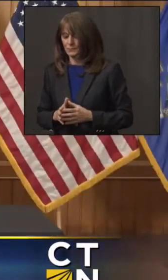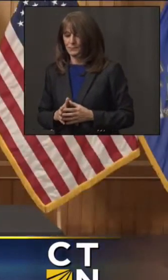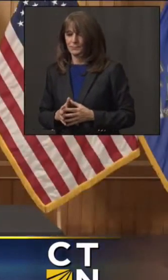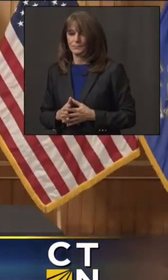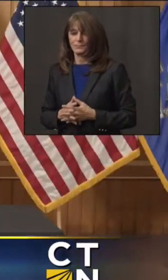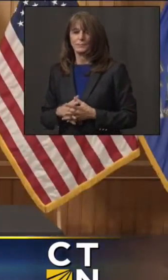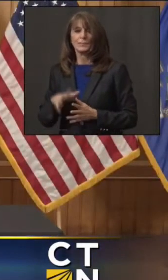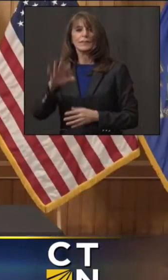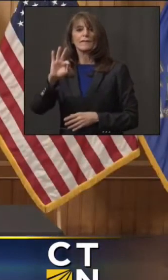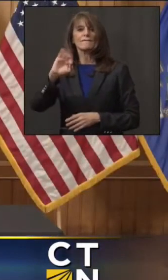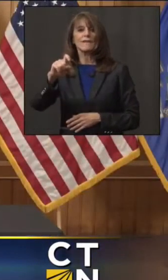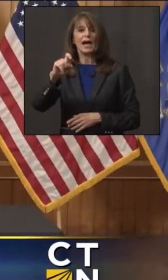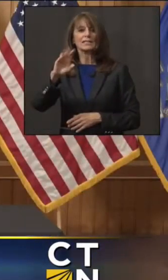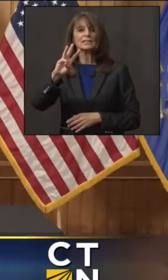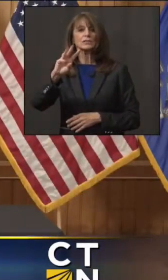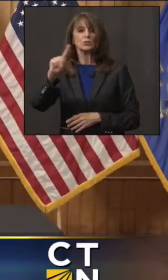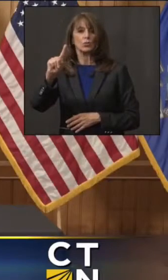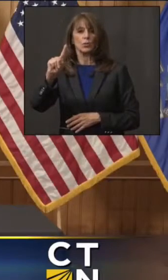Fox 61.